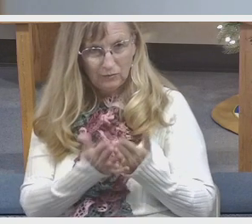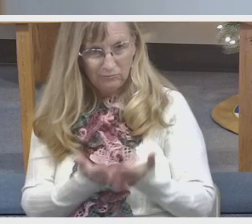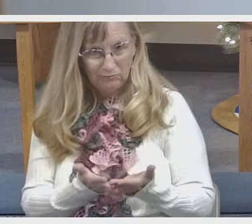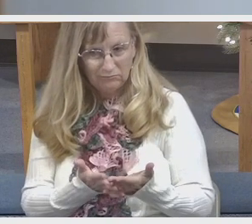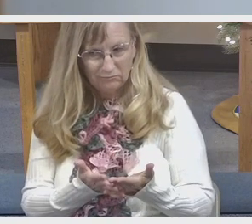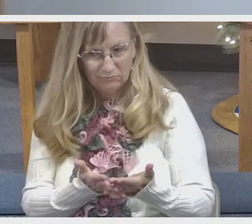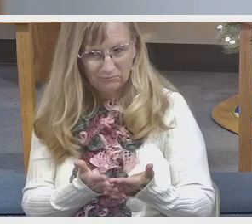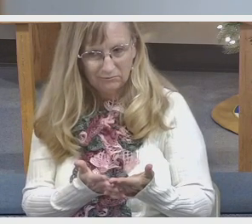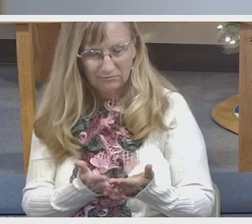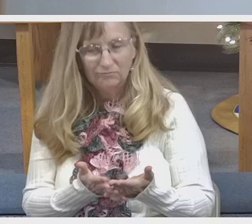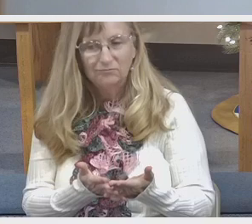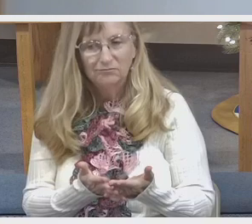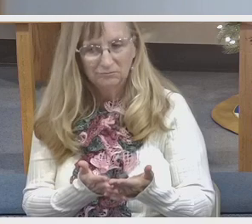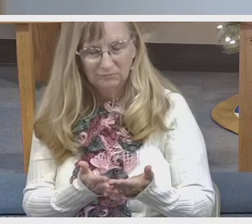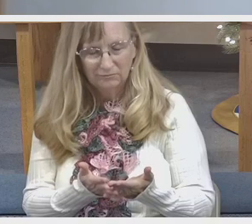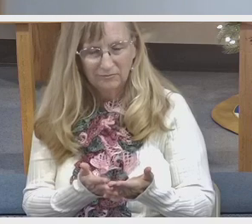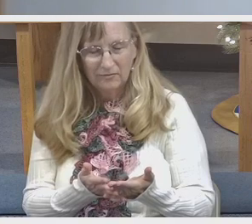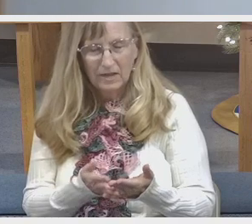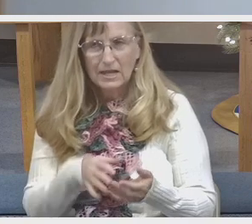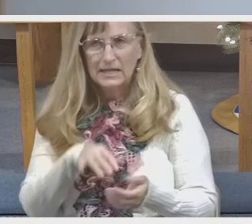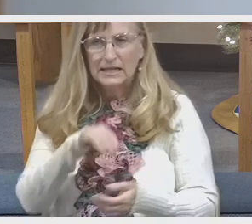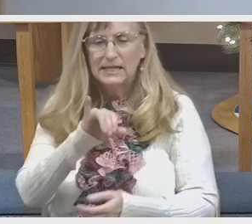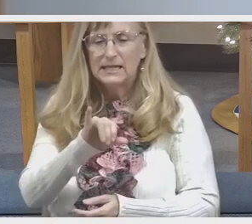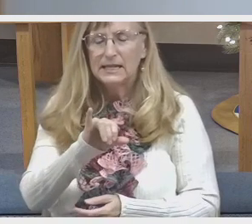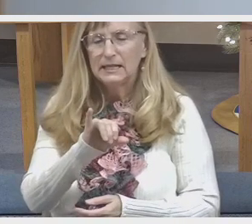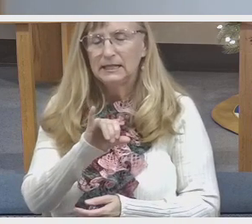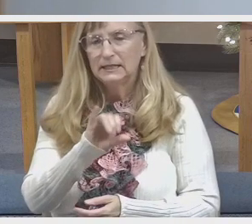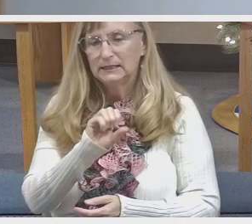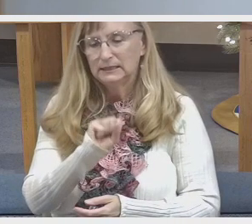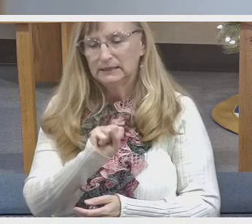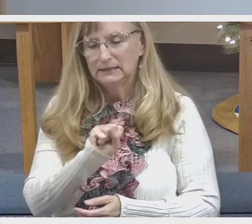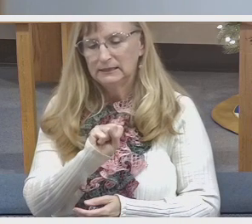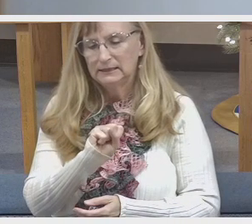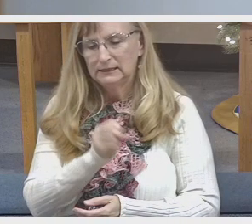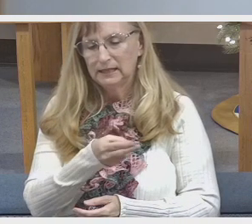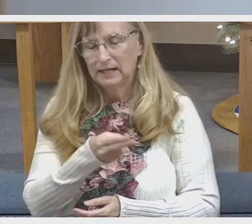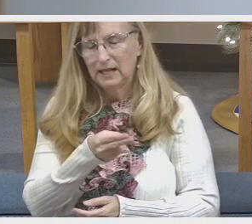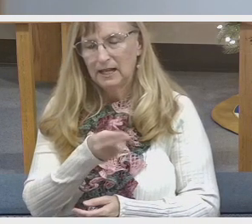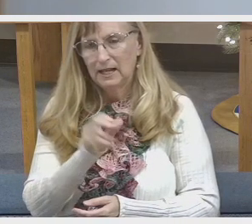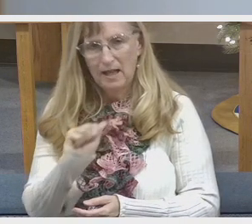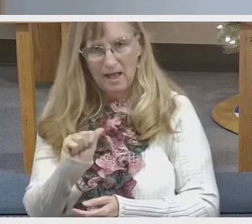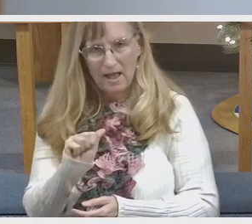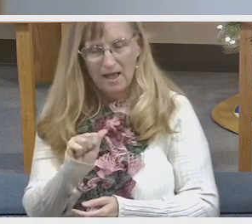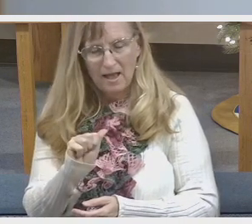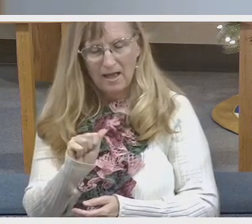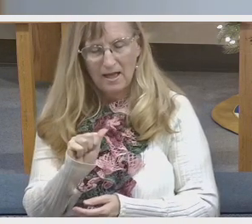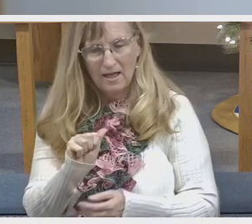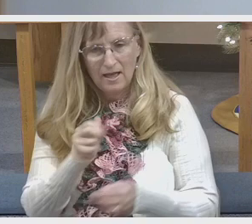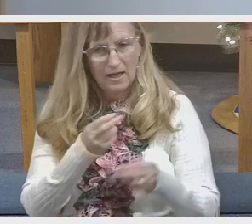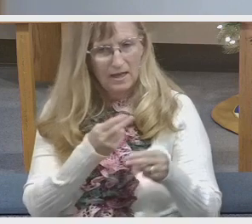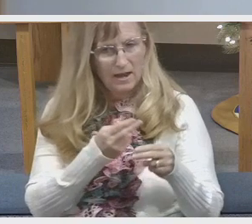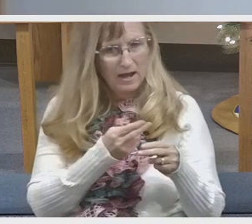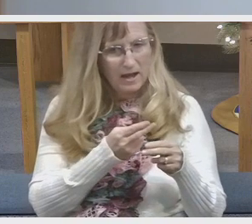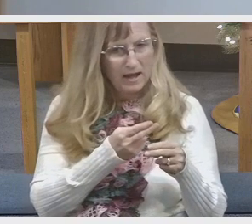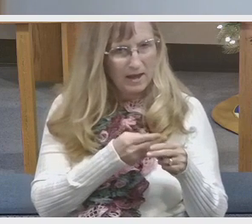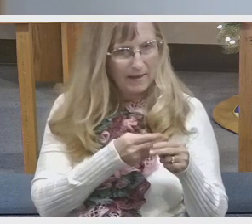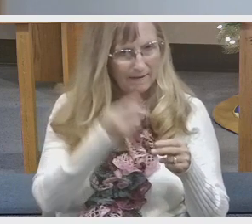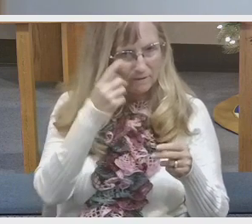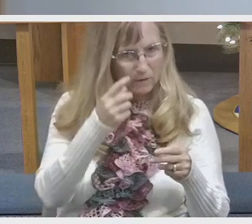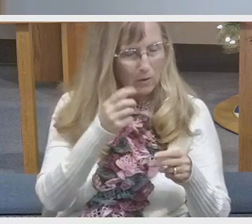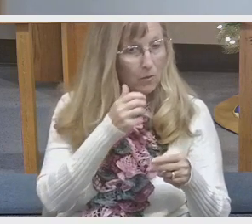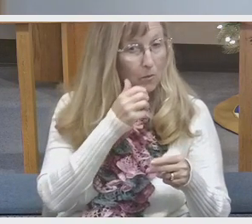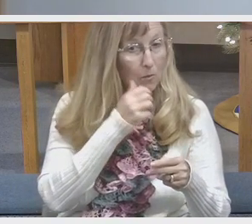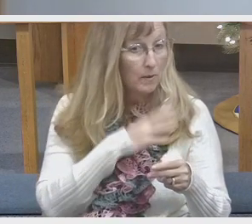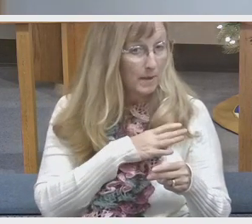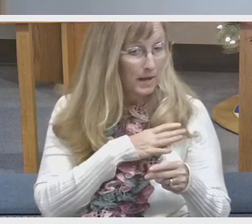You think about Isha, that Hebrew word for woman, taken from man, woman.